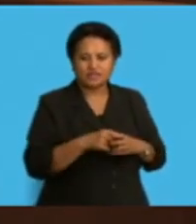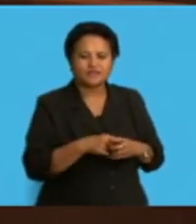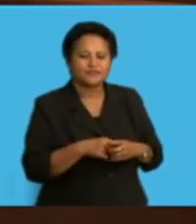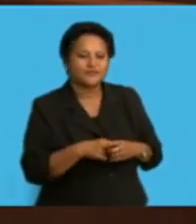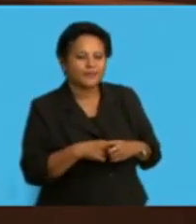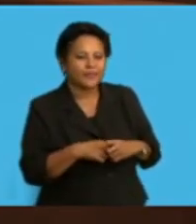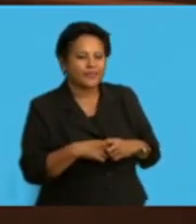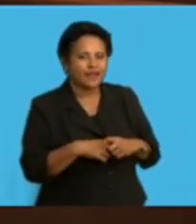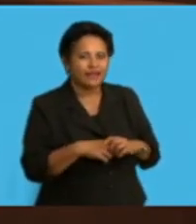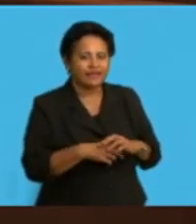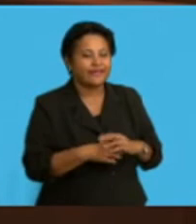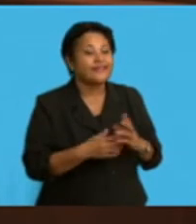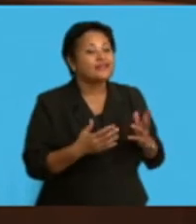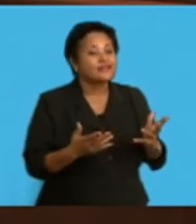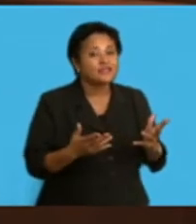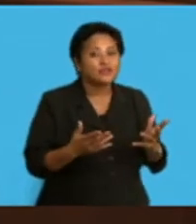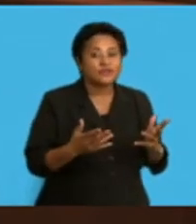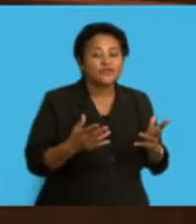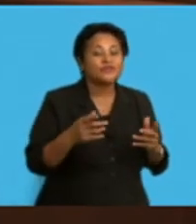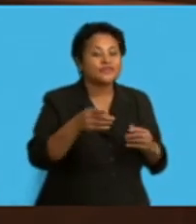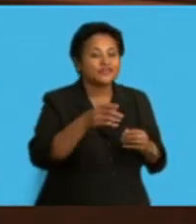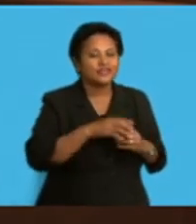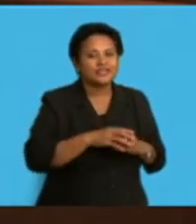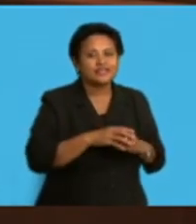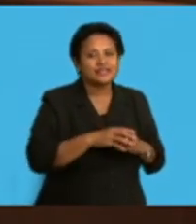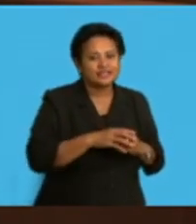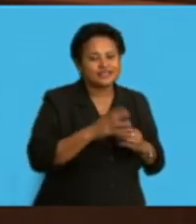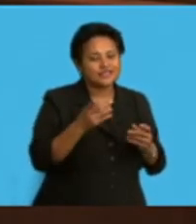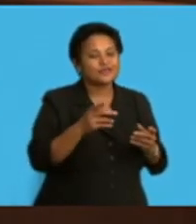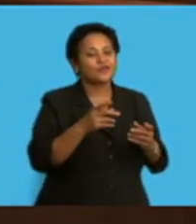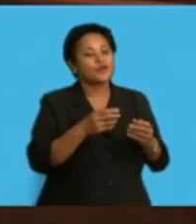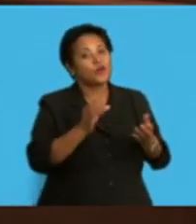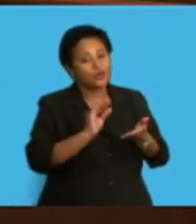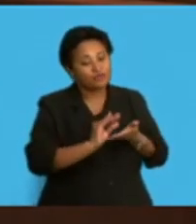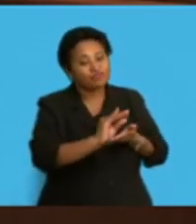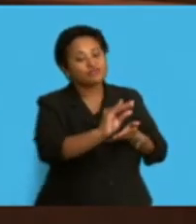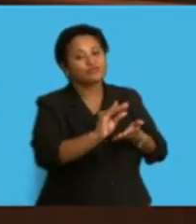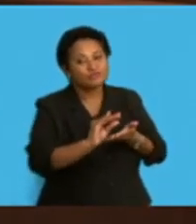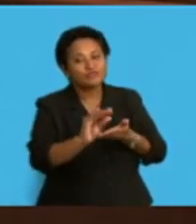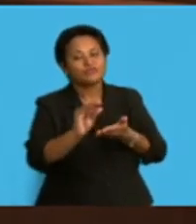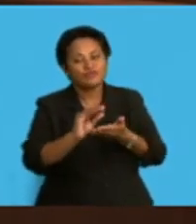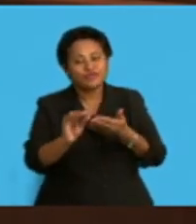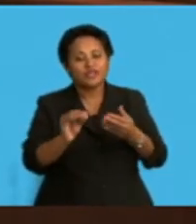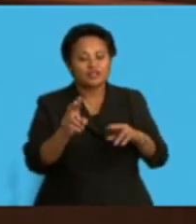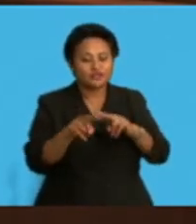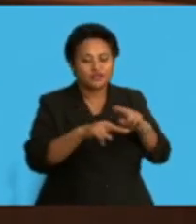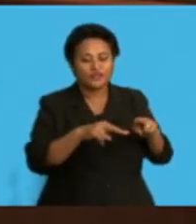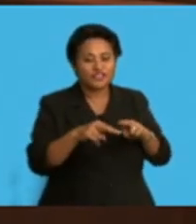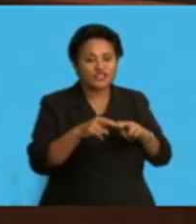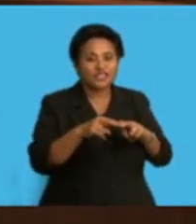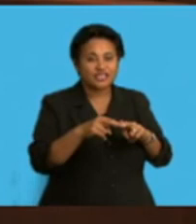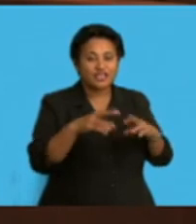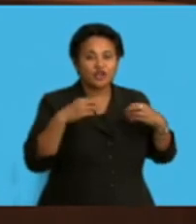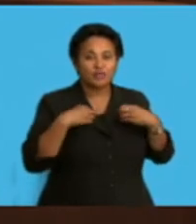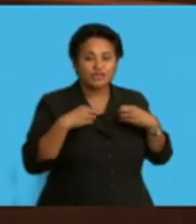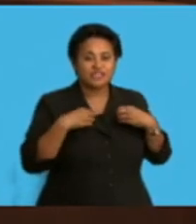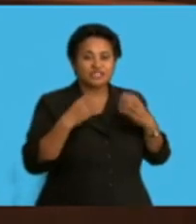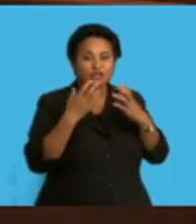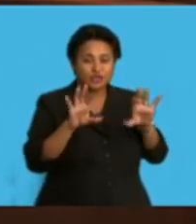ability of ordinary Fijians to spend in other areas. We are providing additional funding to the Fiji Commerce Commission, and FIRCA will establish